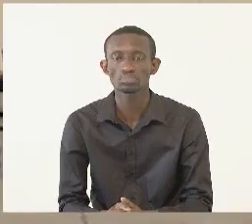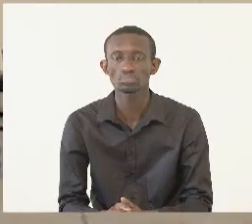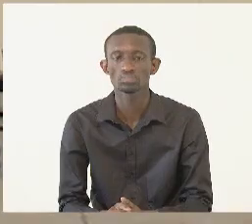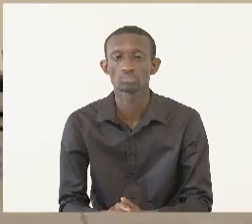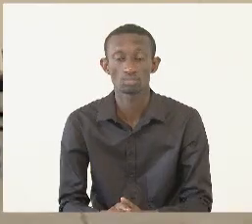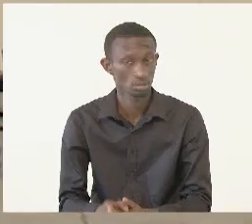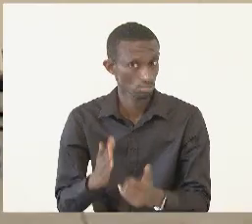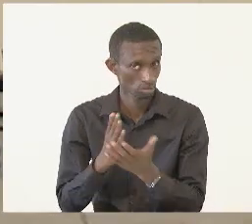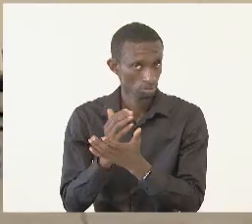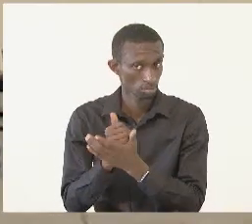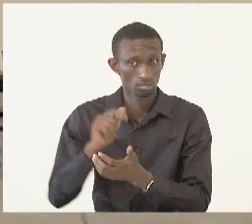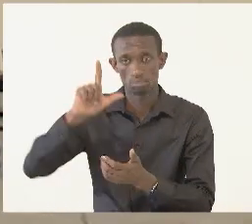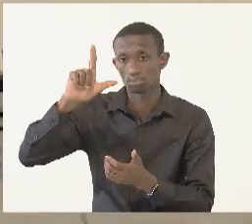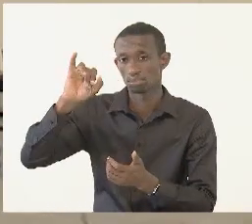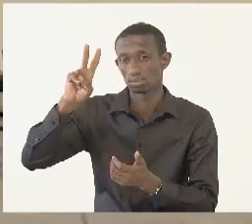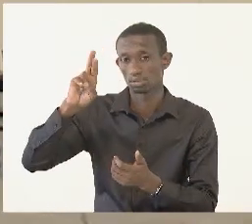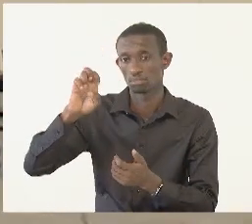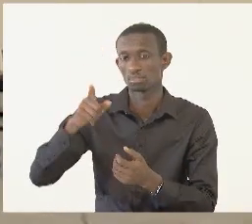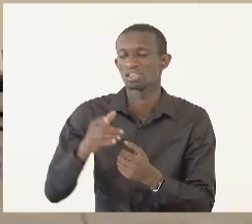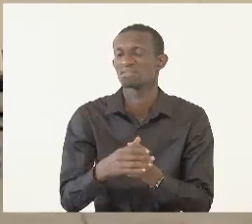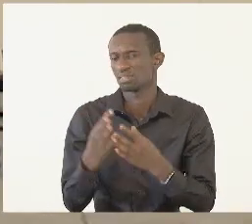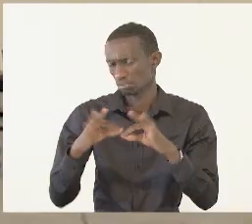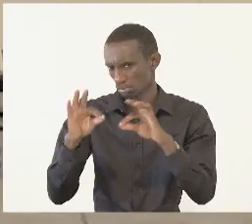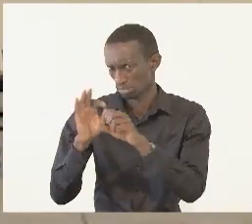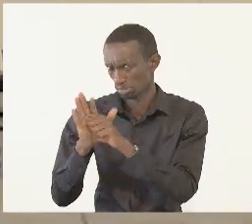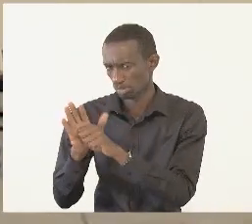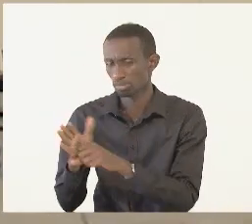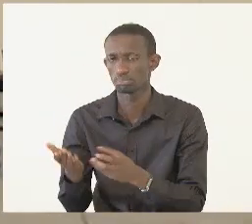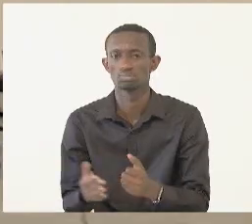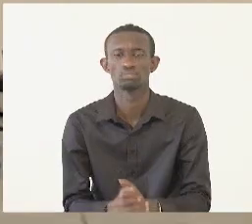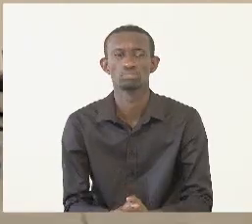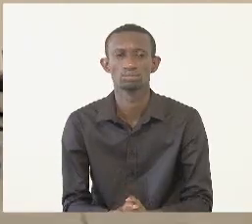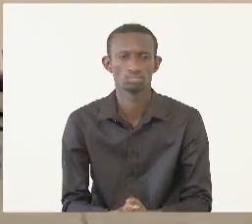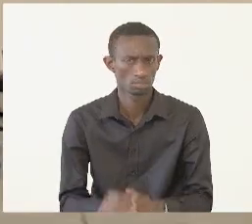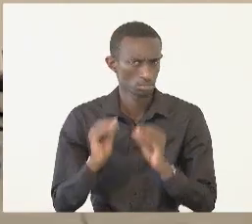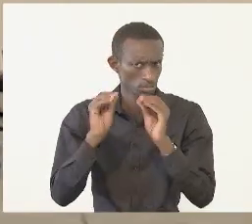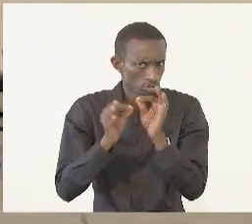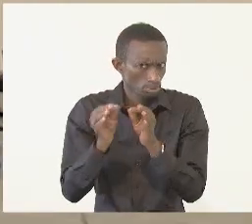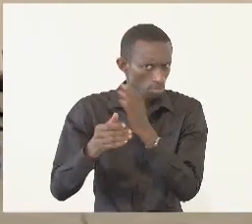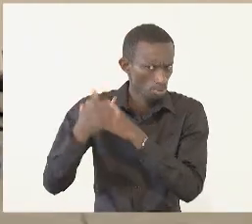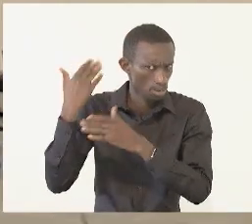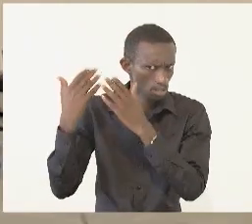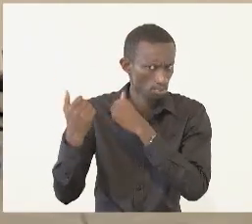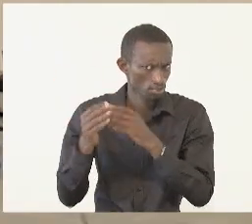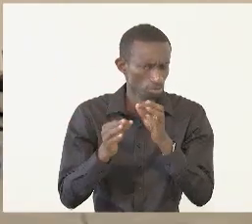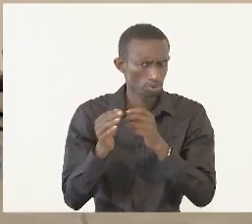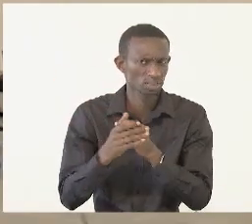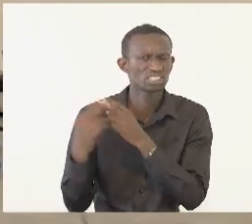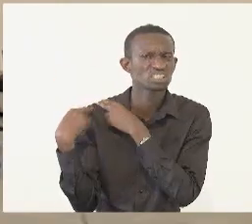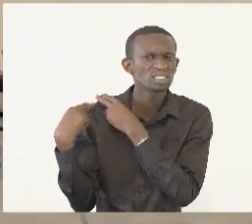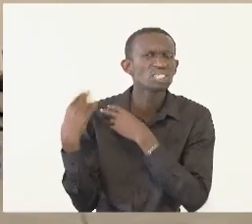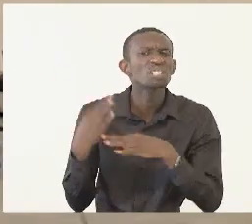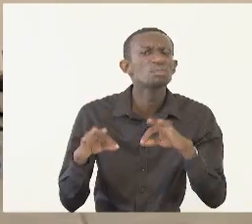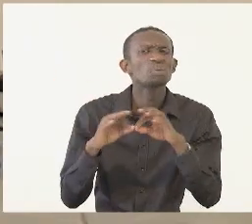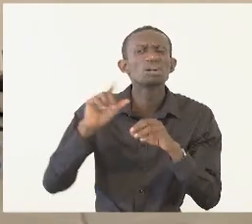the fact the river has very many functions. I told you in the lesson we're going to discuss about the functions of the river. What does